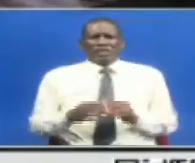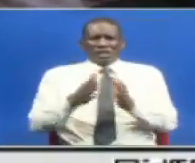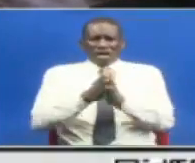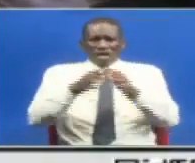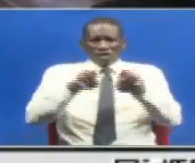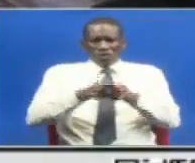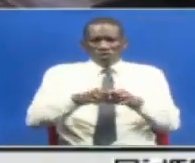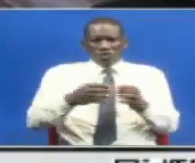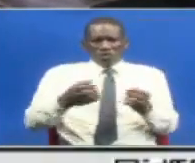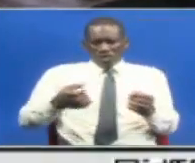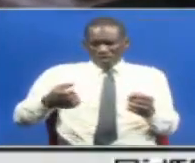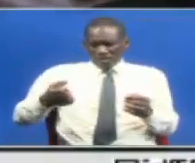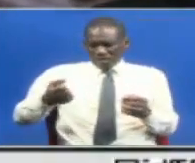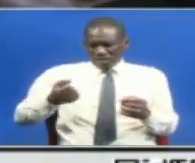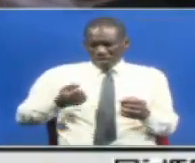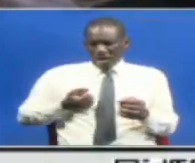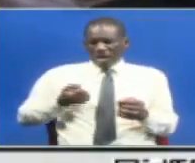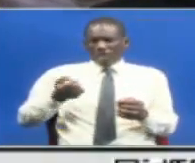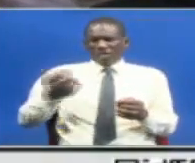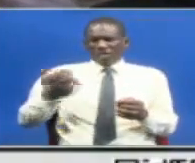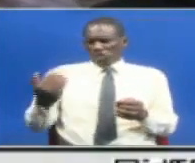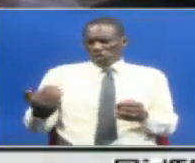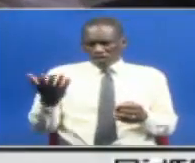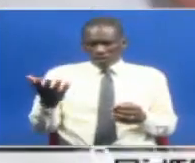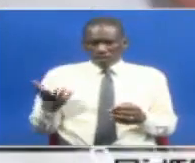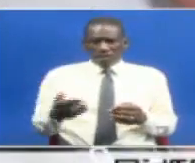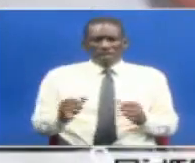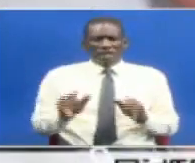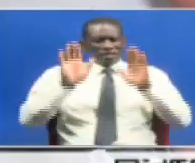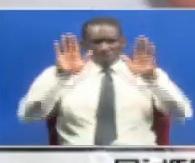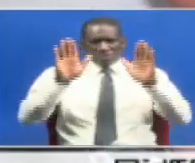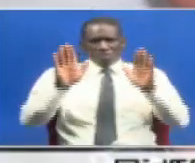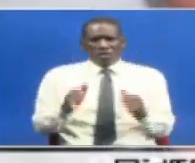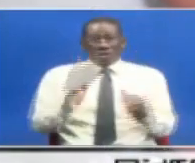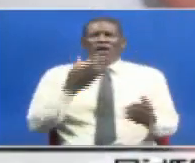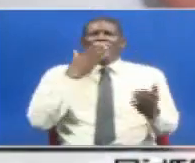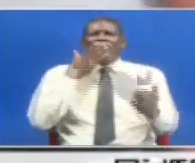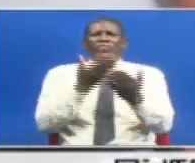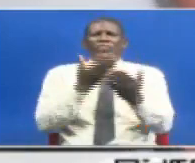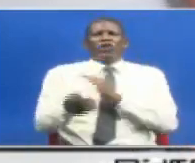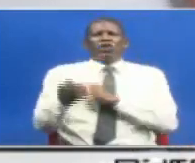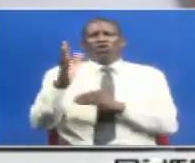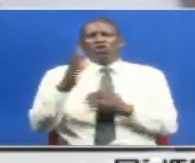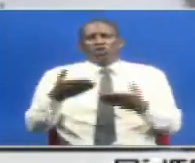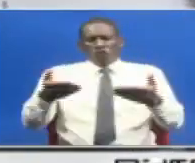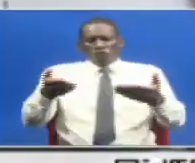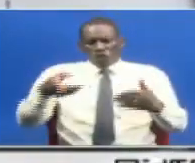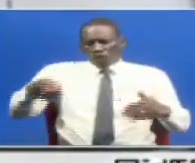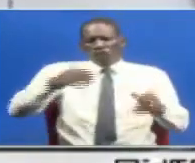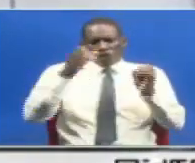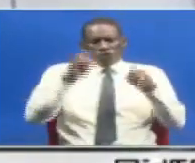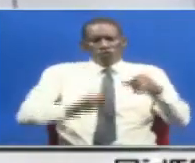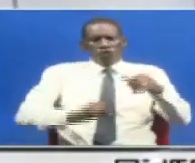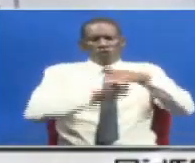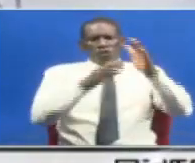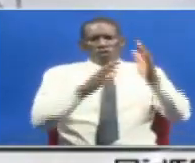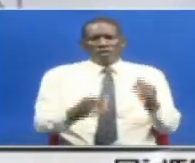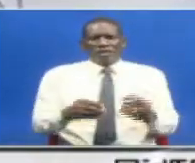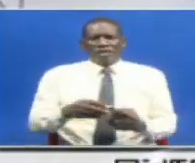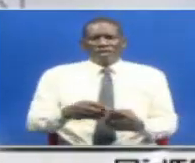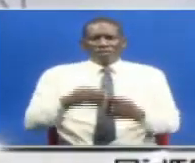child is paramount. Nashukuru Mungu kwa kutuletea promoter mpya, na sana sana pia